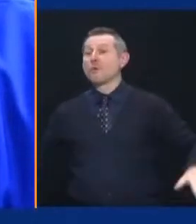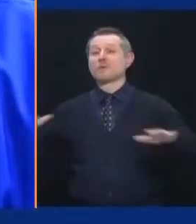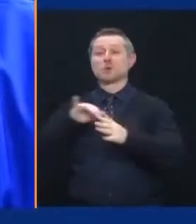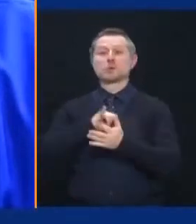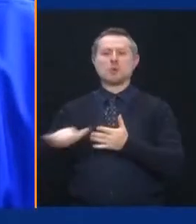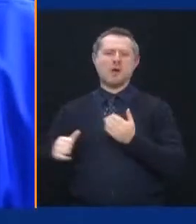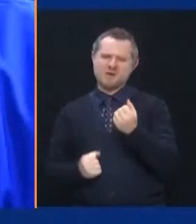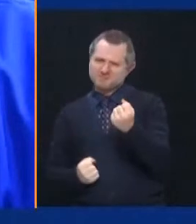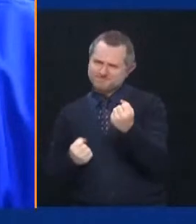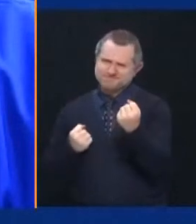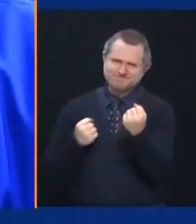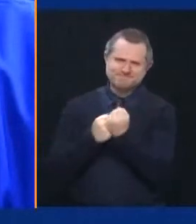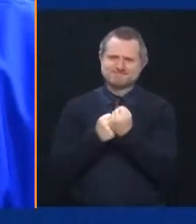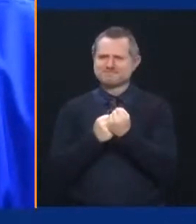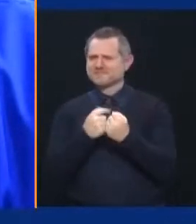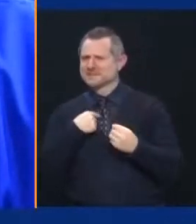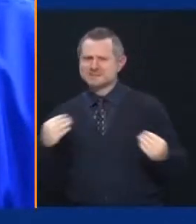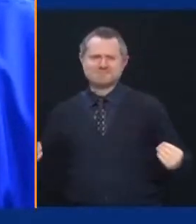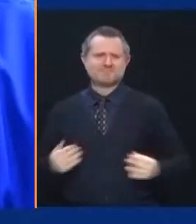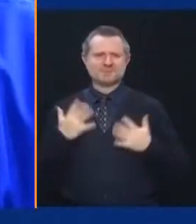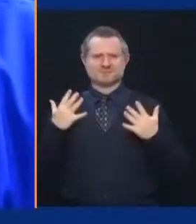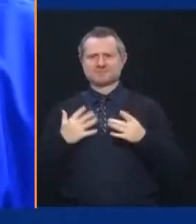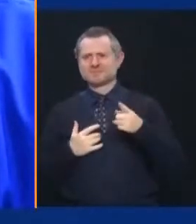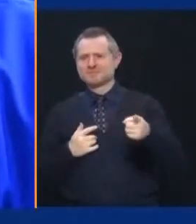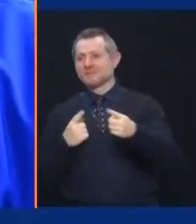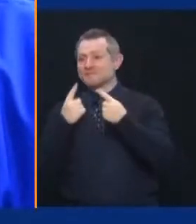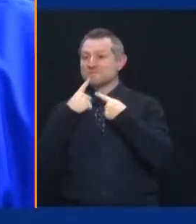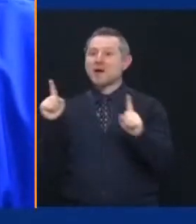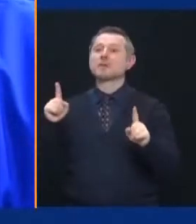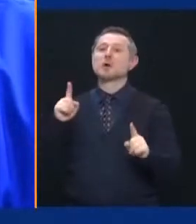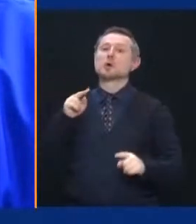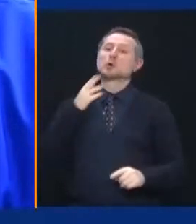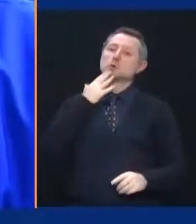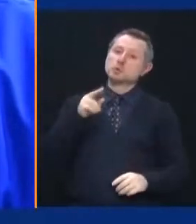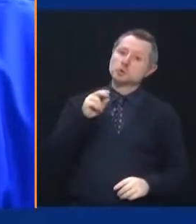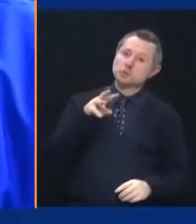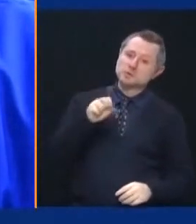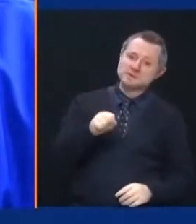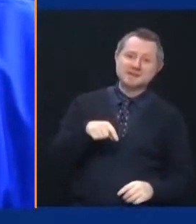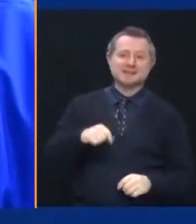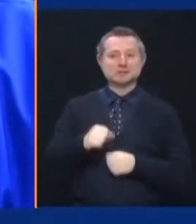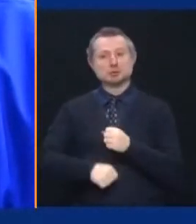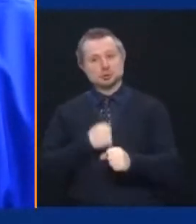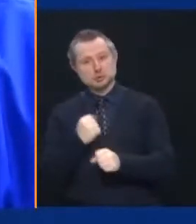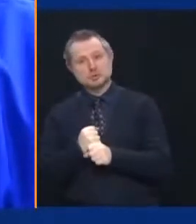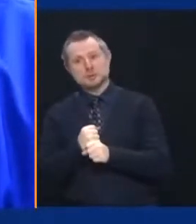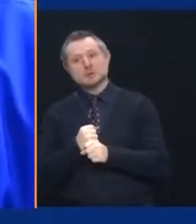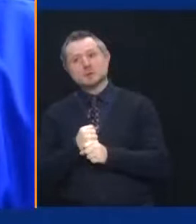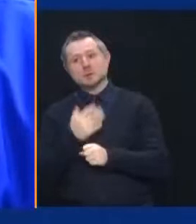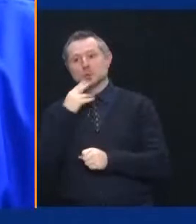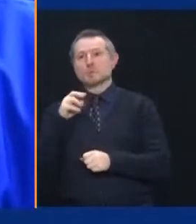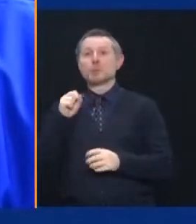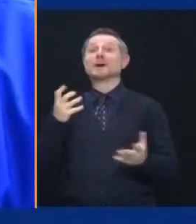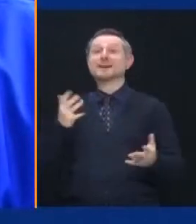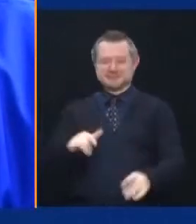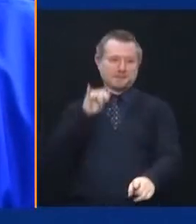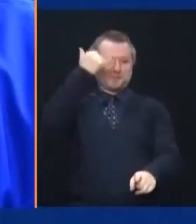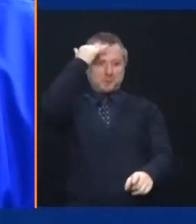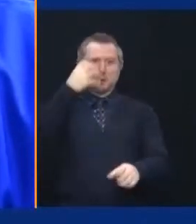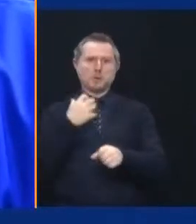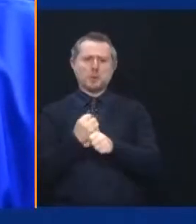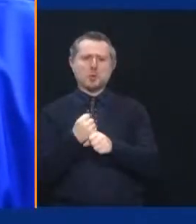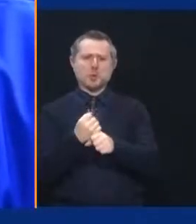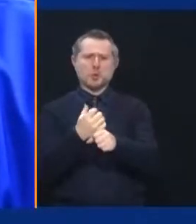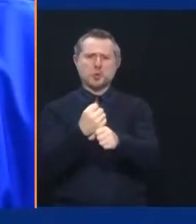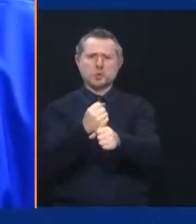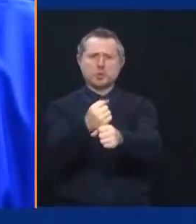good news in a year where we really needed good news. And the team is doing so great, and they play with such a